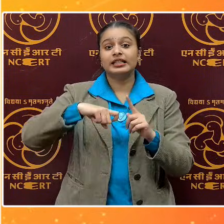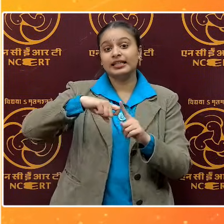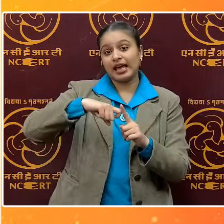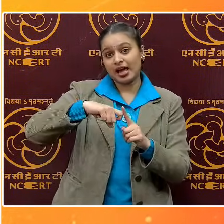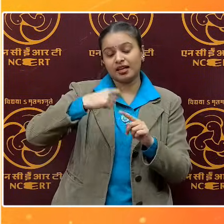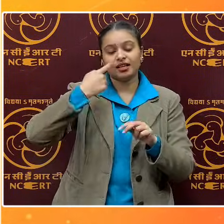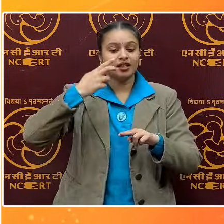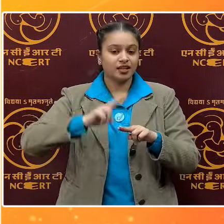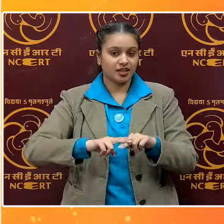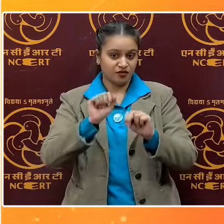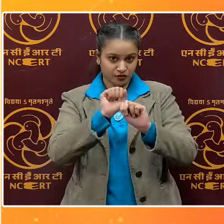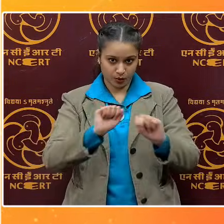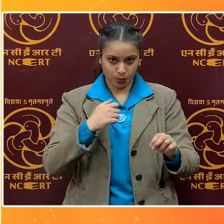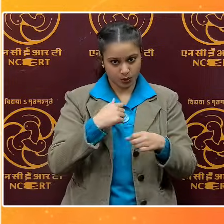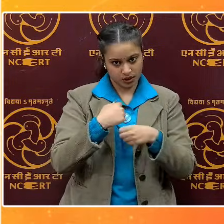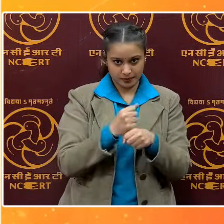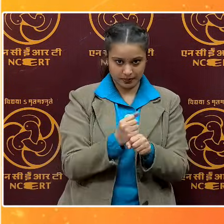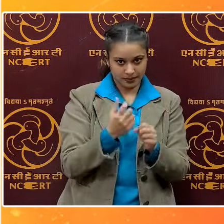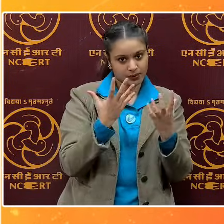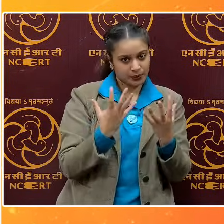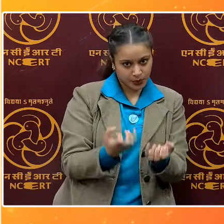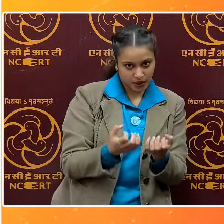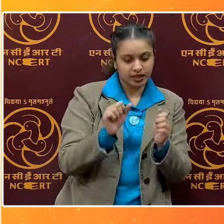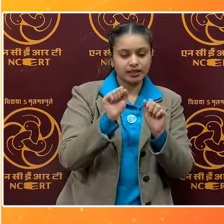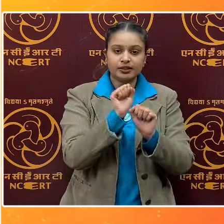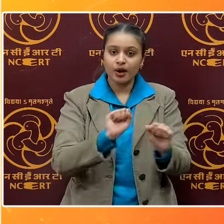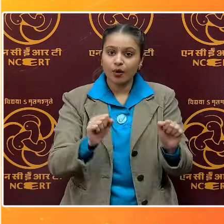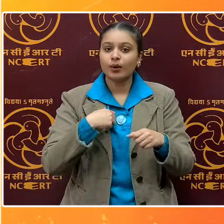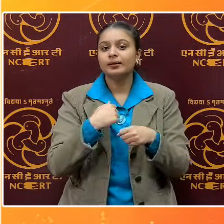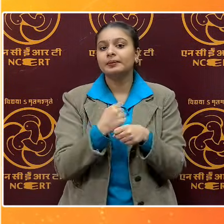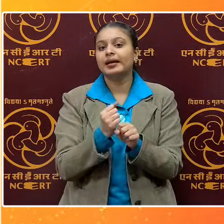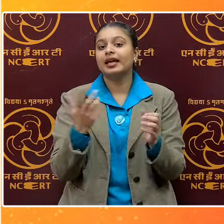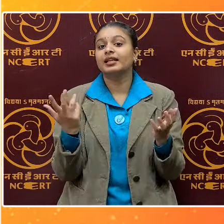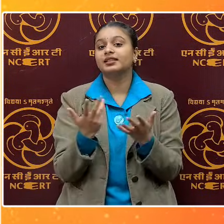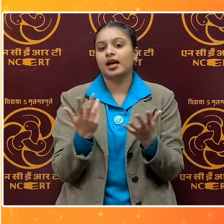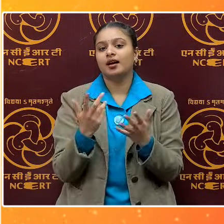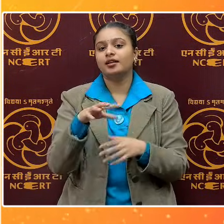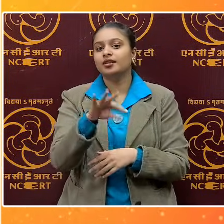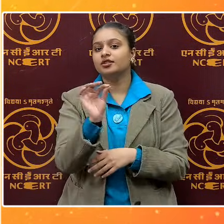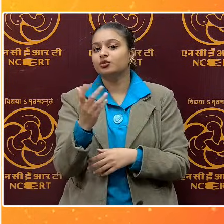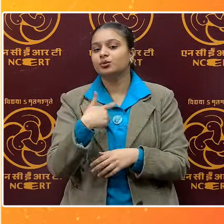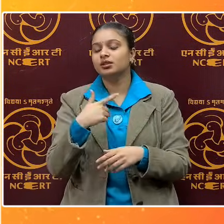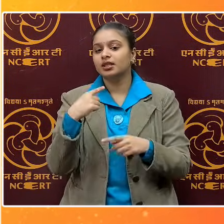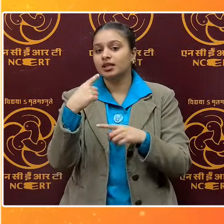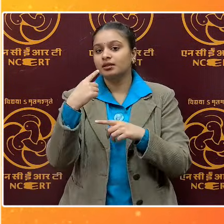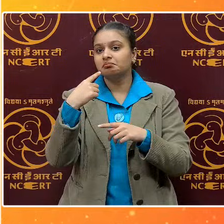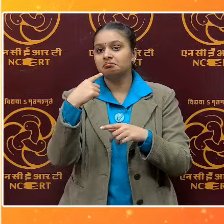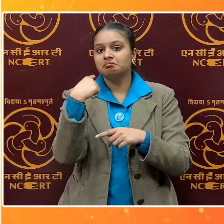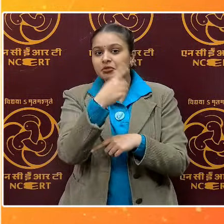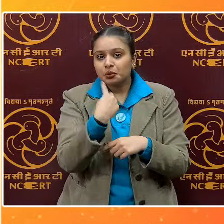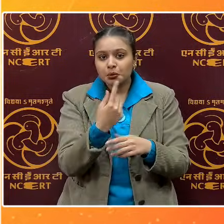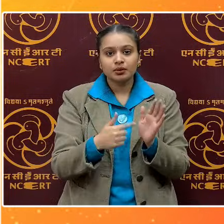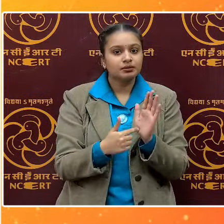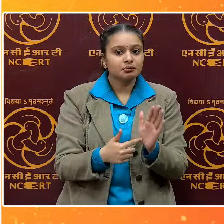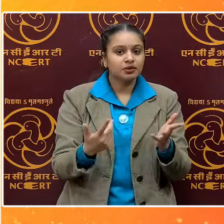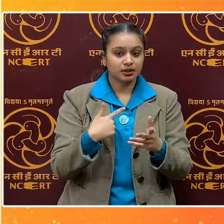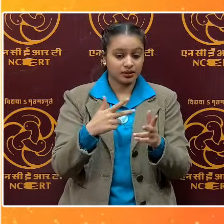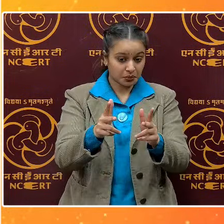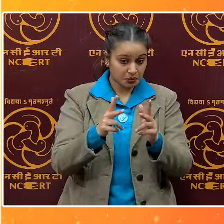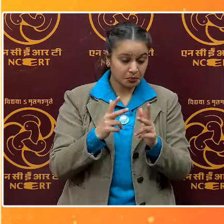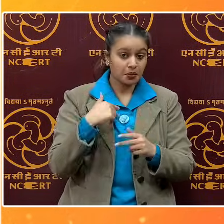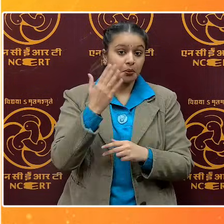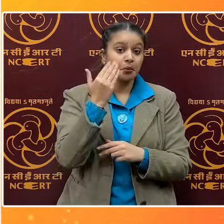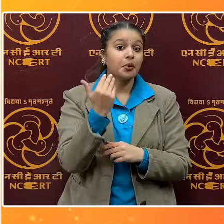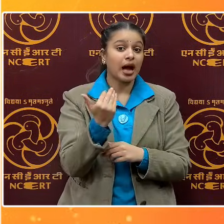if they had to build a water tank? What would they make? What would it look like? And they must also tell